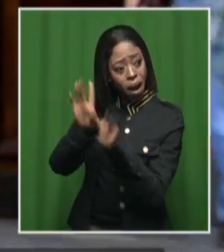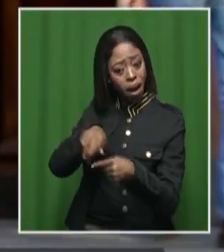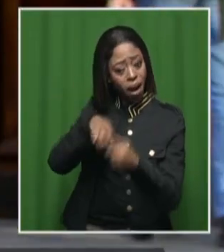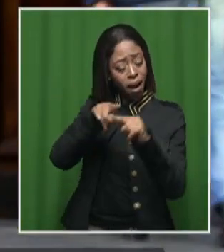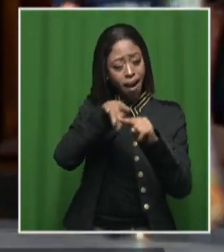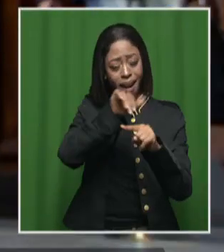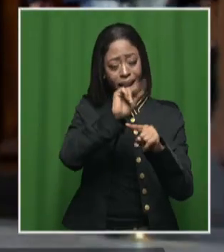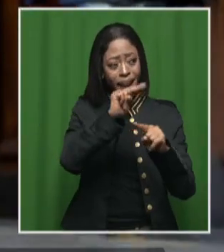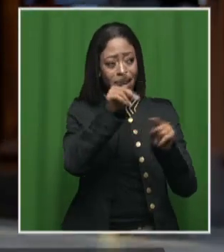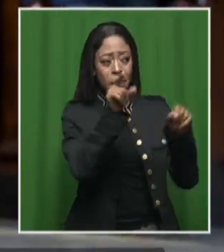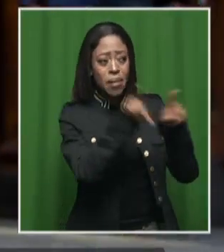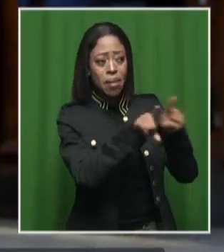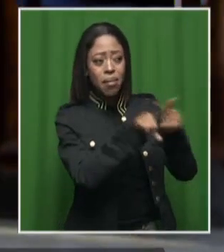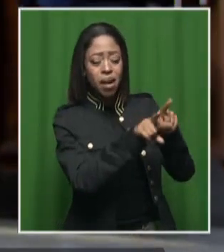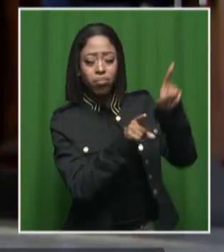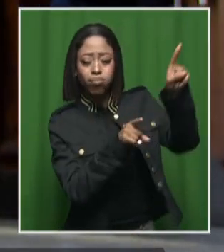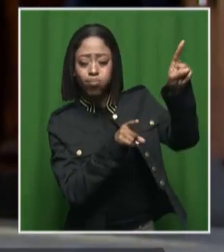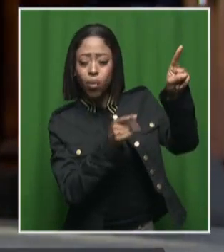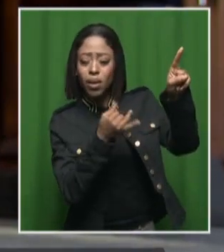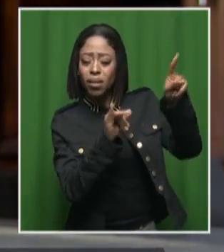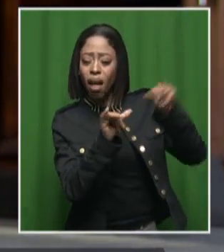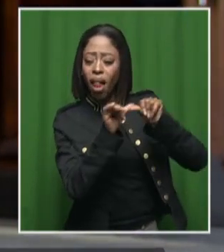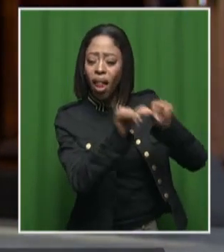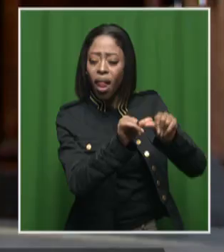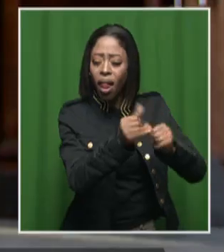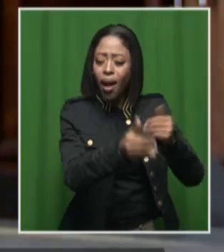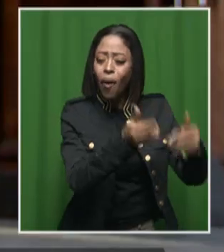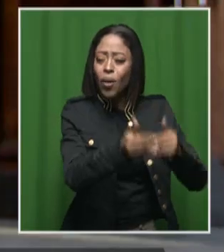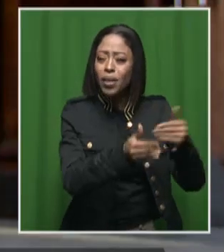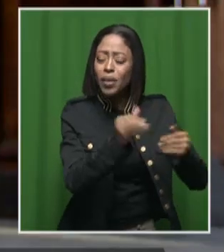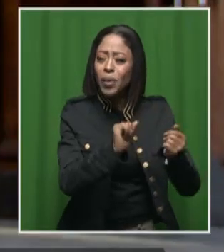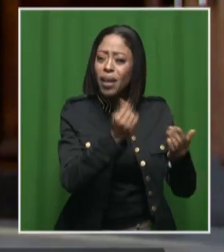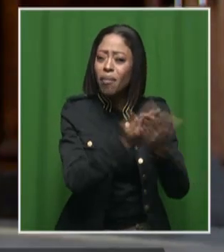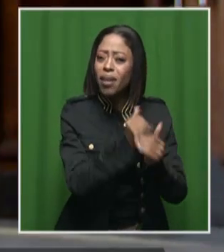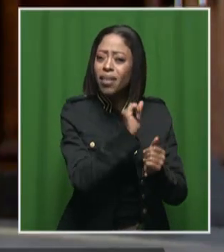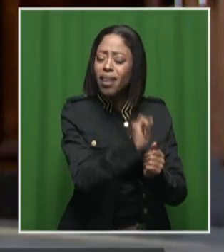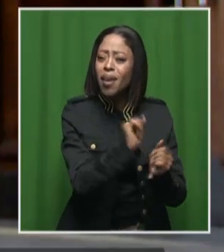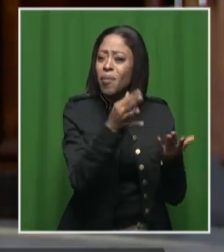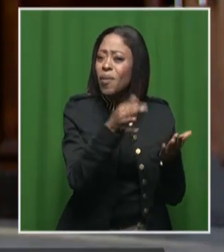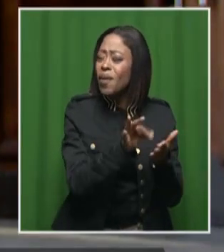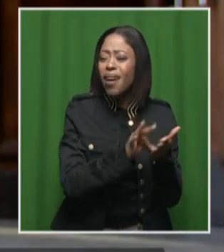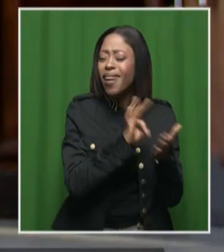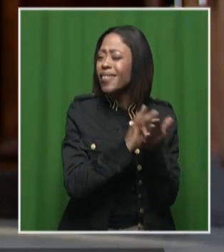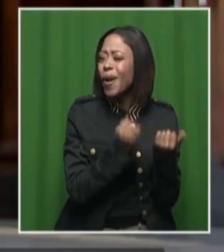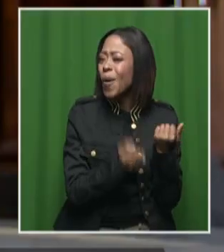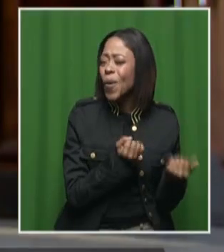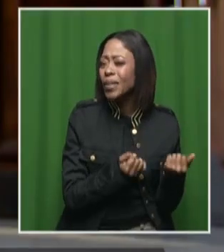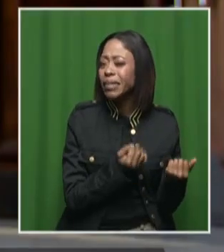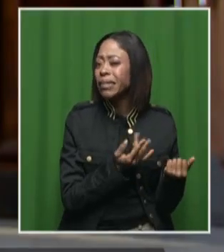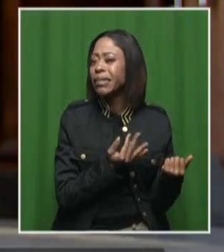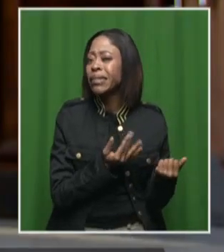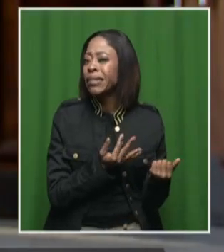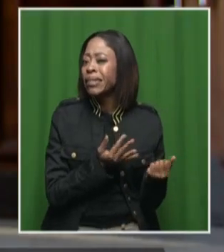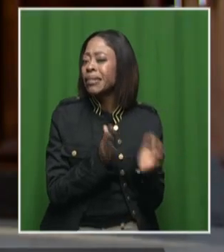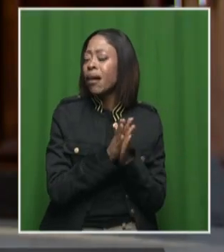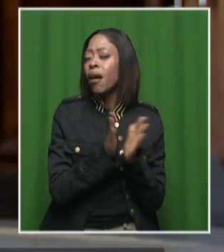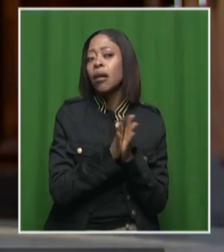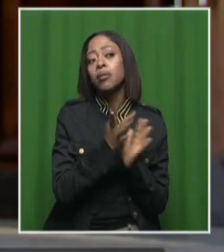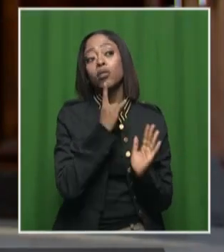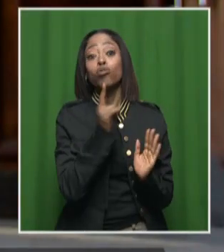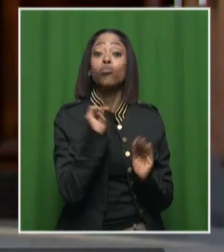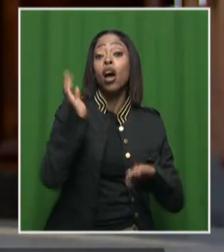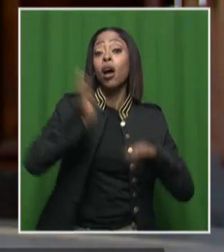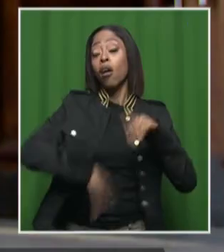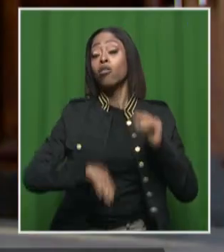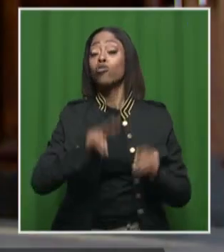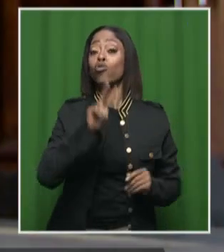scale. However, we see them still forging ahead with this application in the Electoral Court, asking for that relief of the